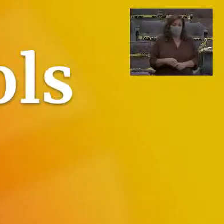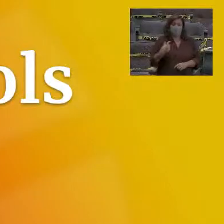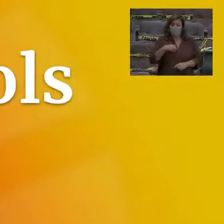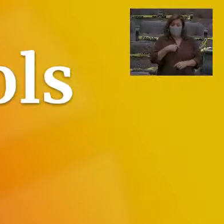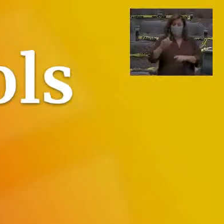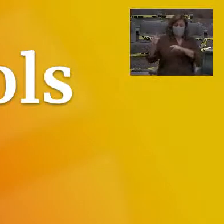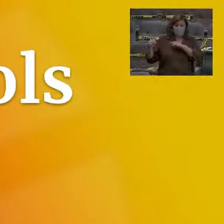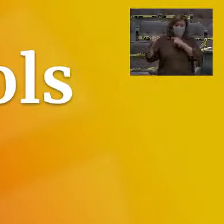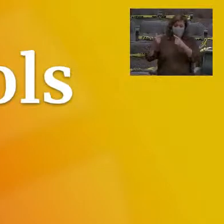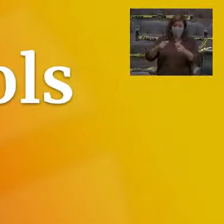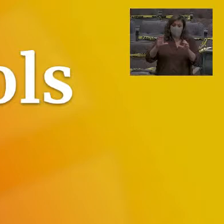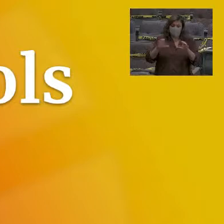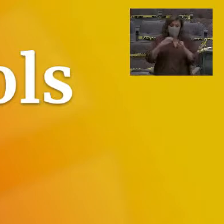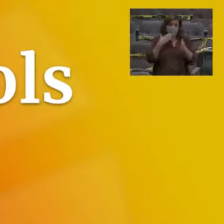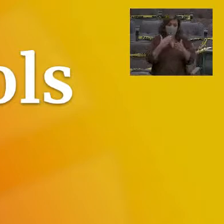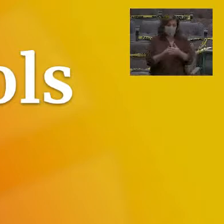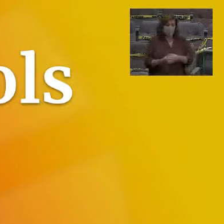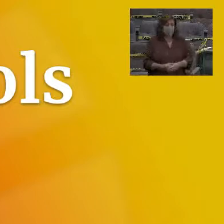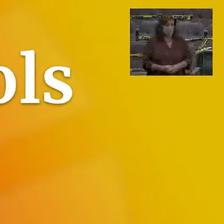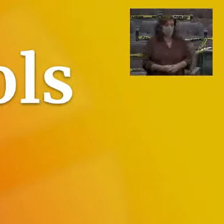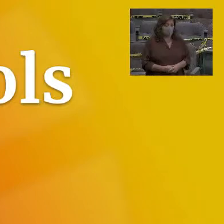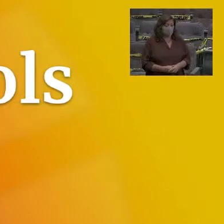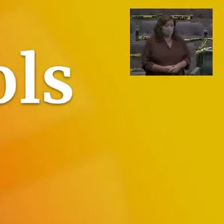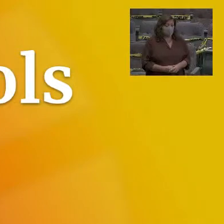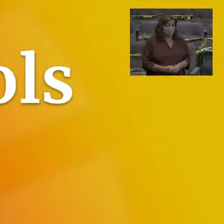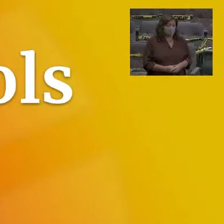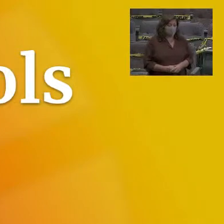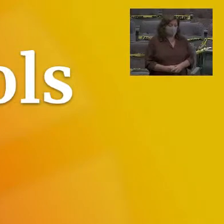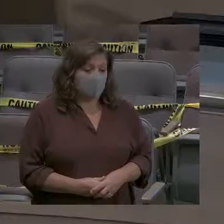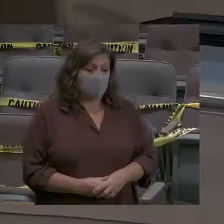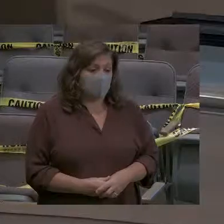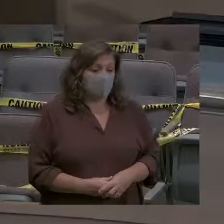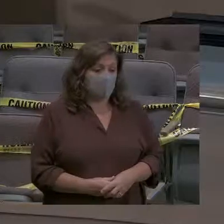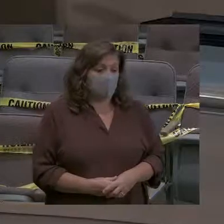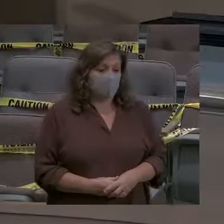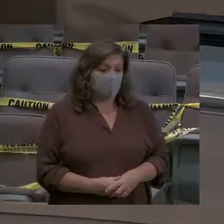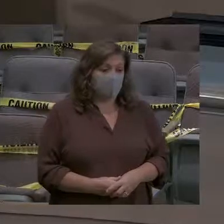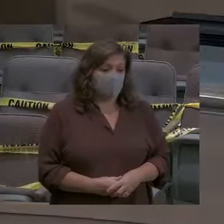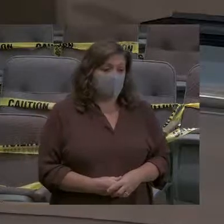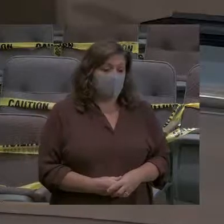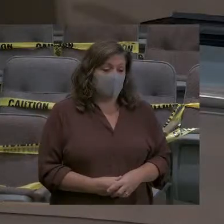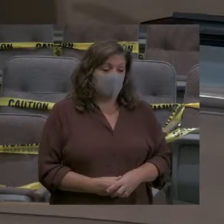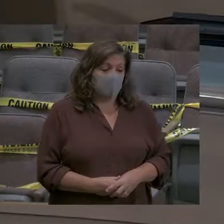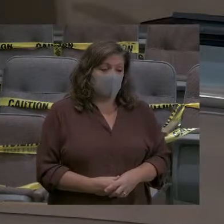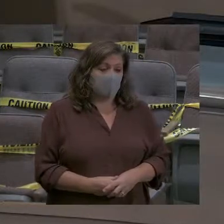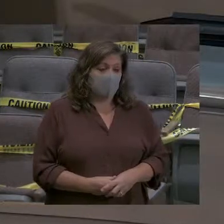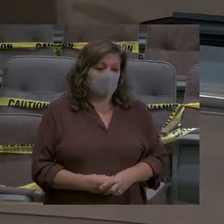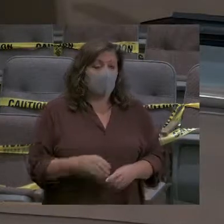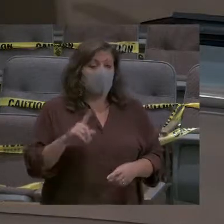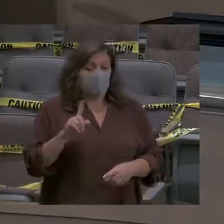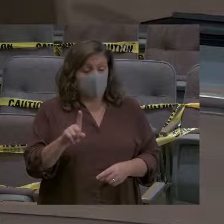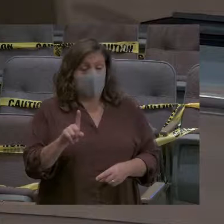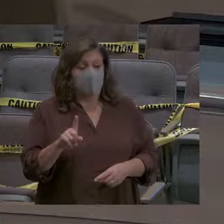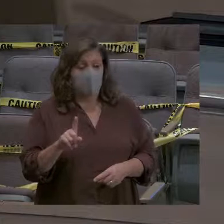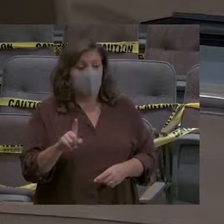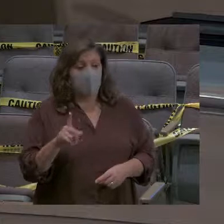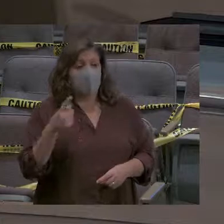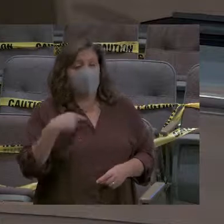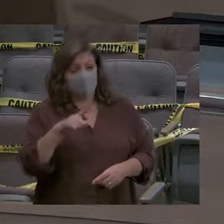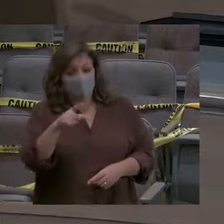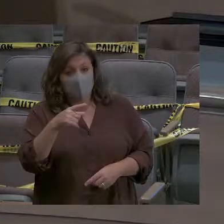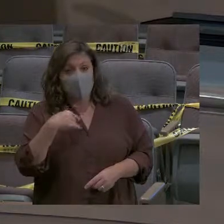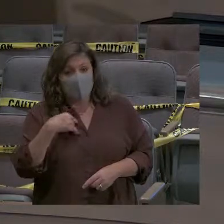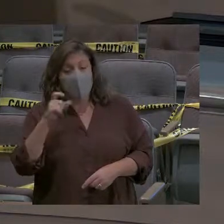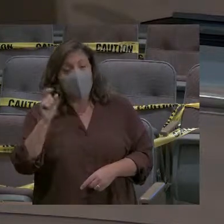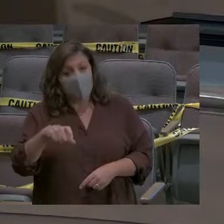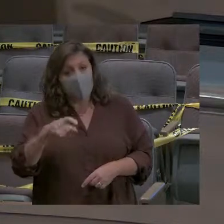long way, as Dr. Ruiz and the chairman and the mayor pro tem have said. But like I said, you got to mask